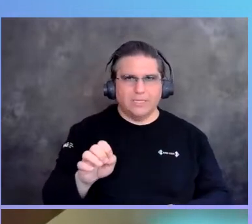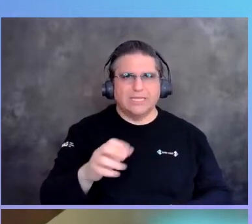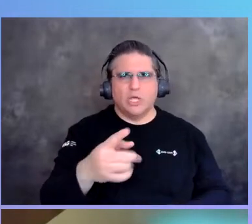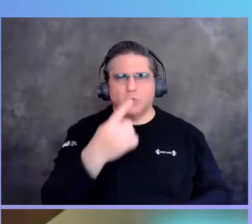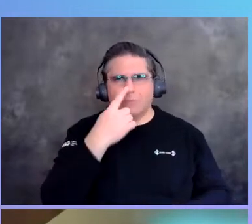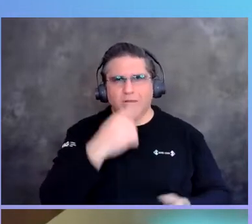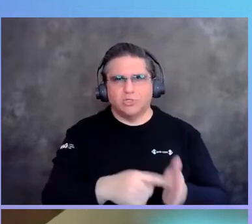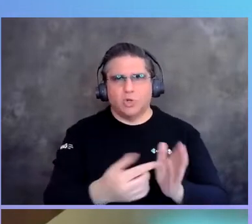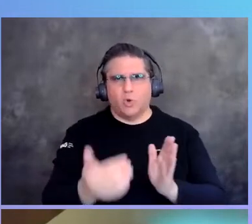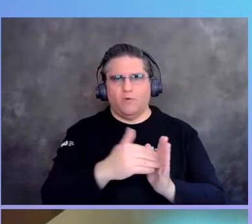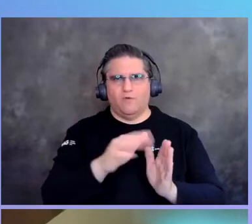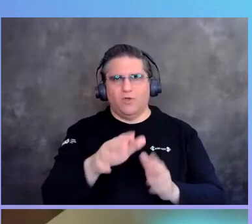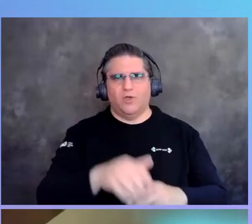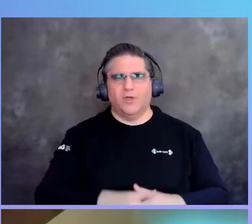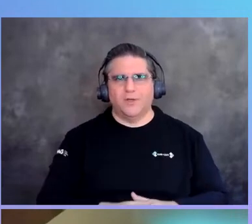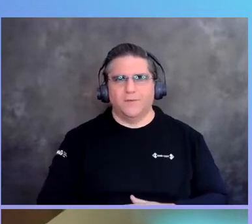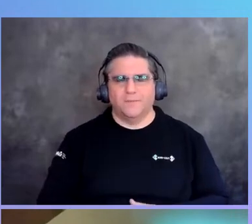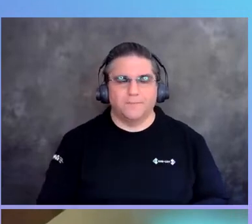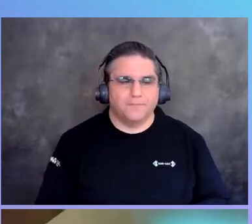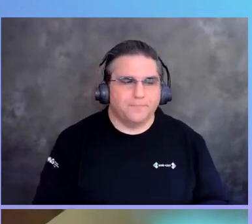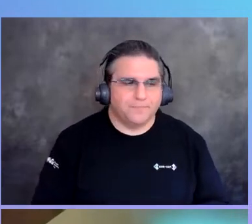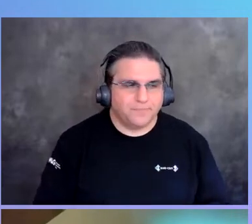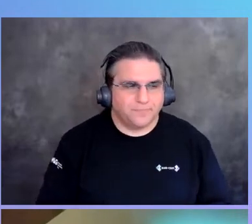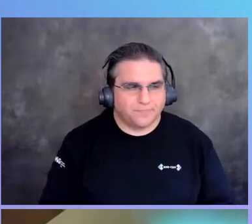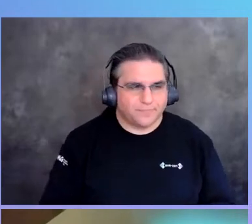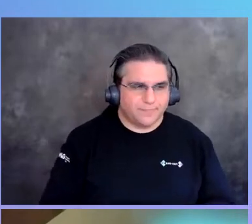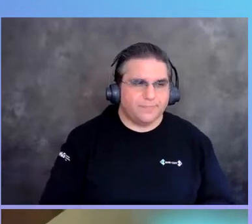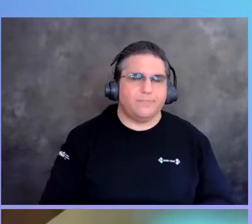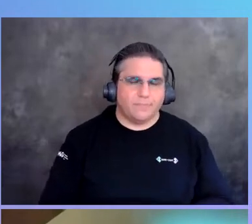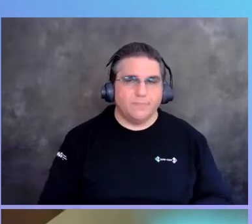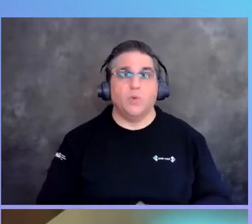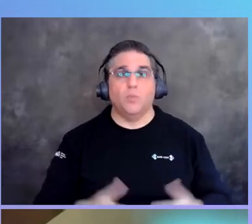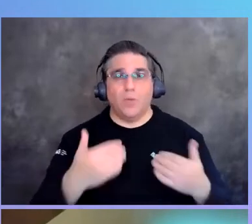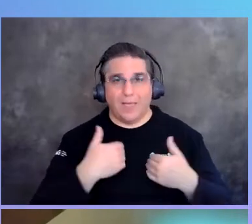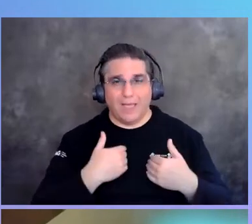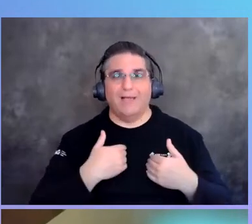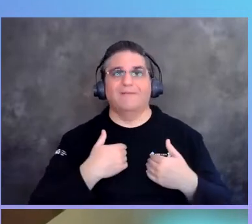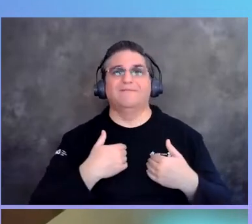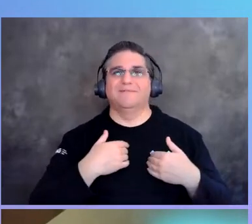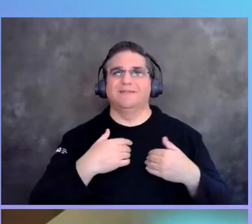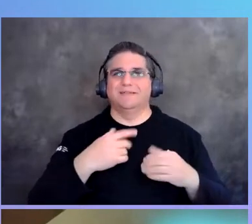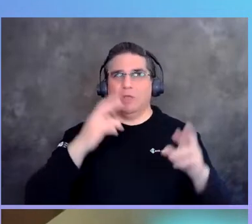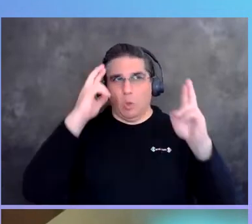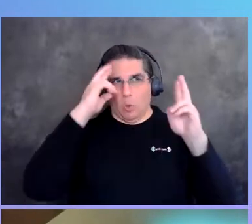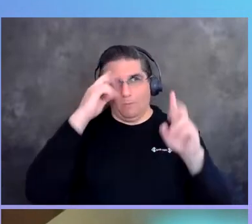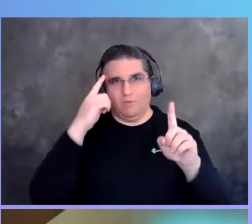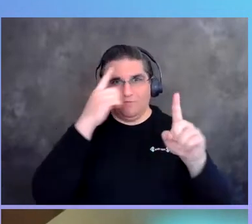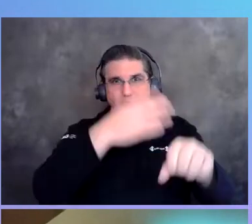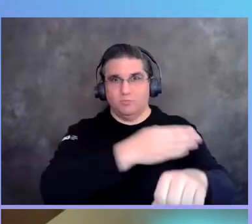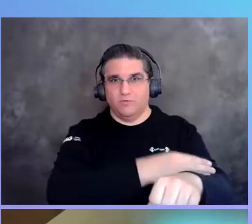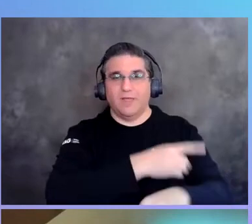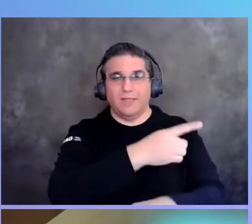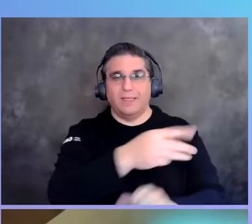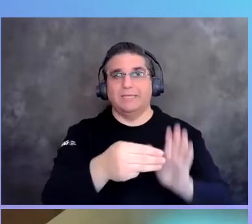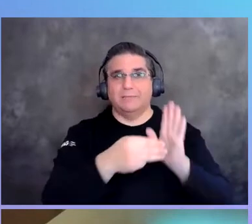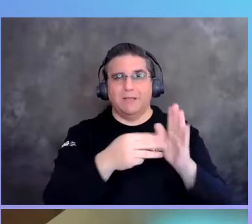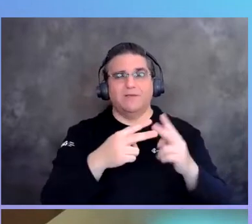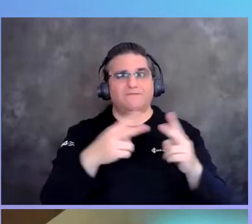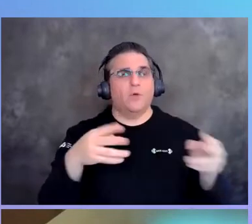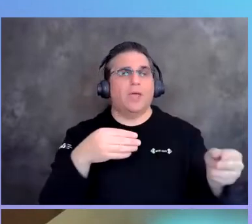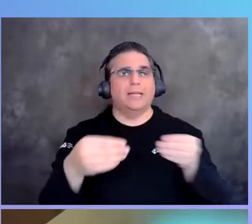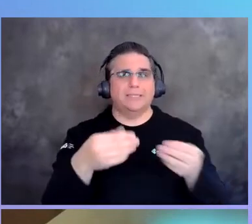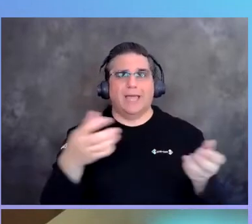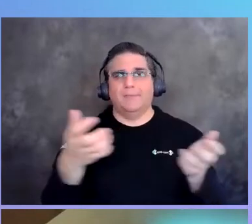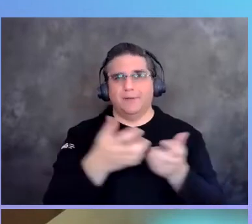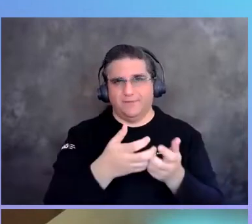from the beginning. Okay, so there is hope, however. These models are incredibly adaptive. They could